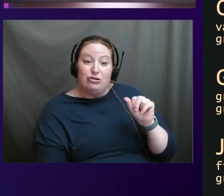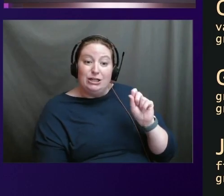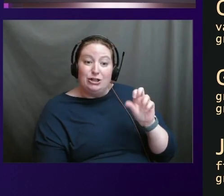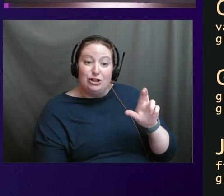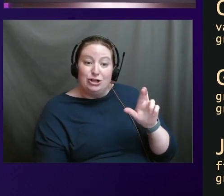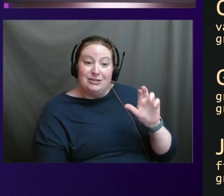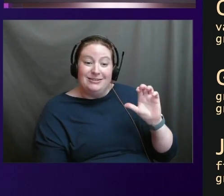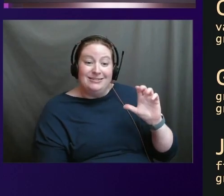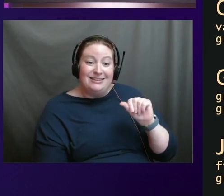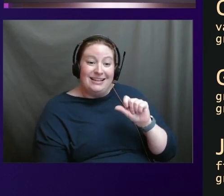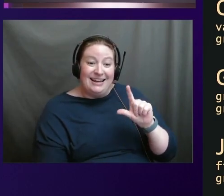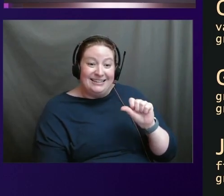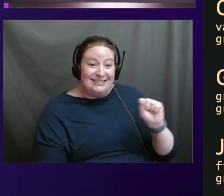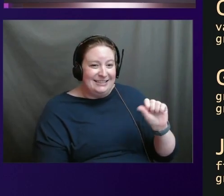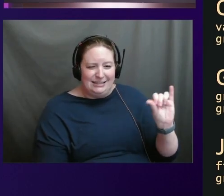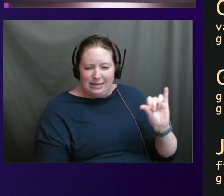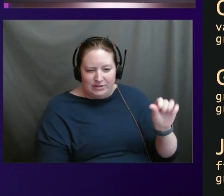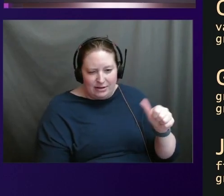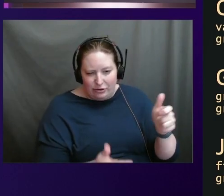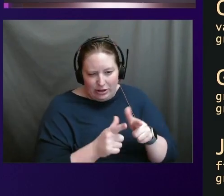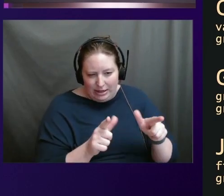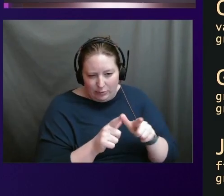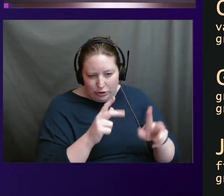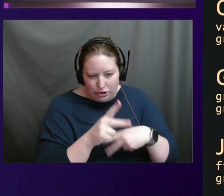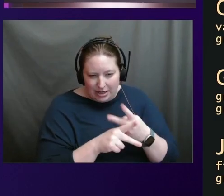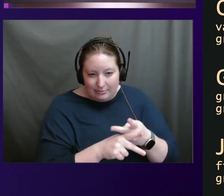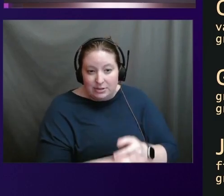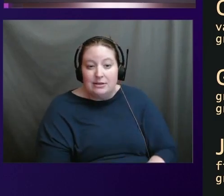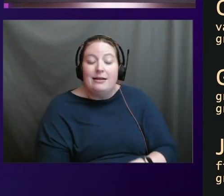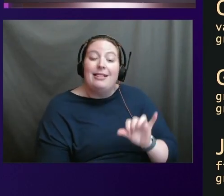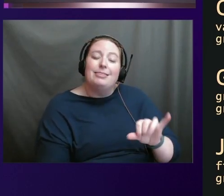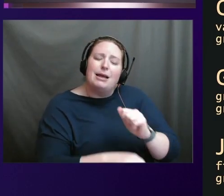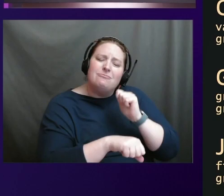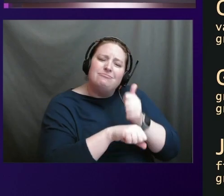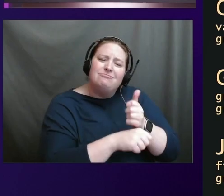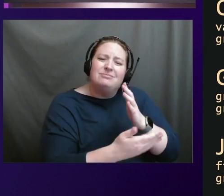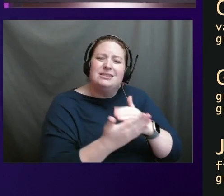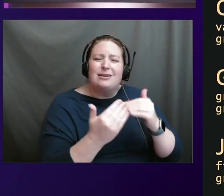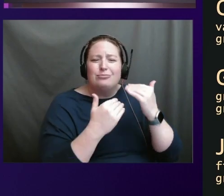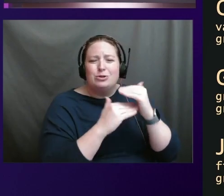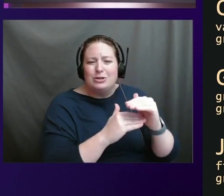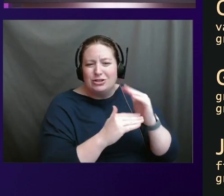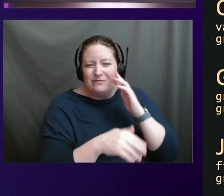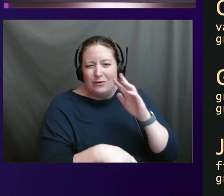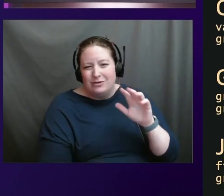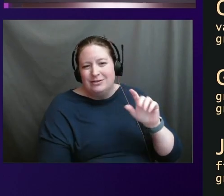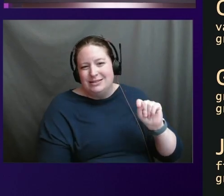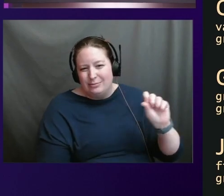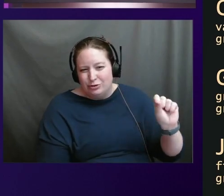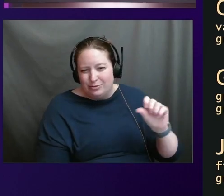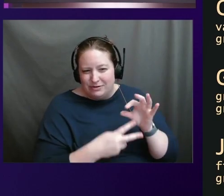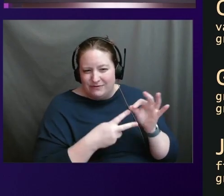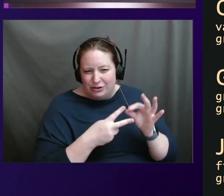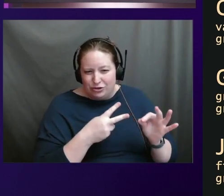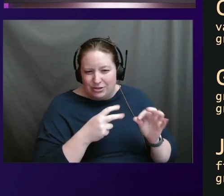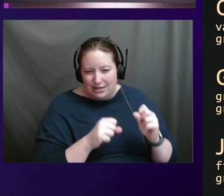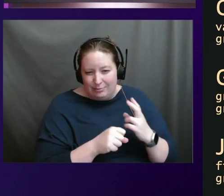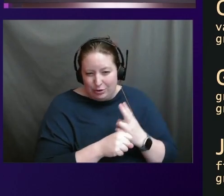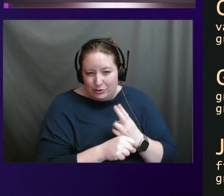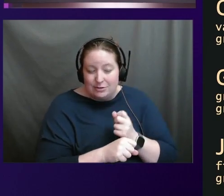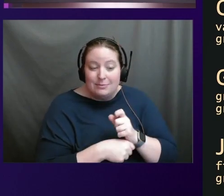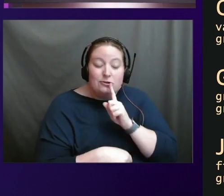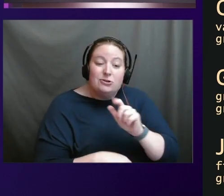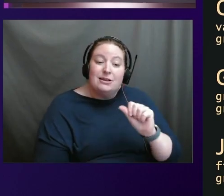type. The JSII compiler does impose some restrictions on TypeScript features that can be used to ensure that the APIs can